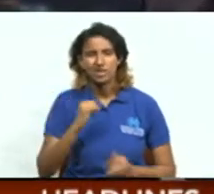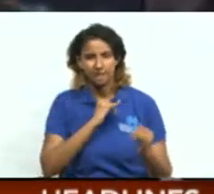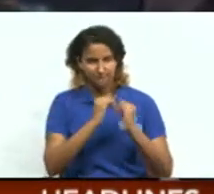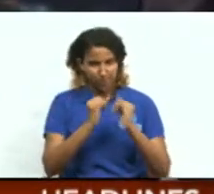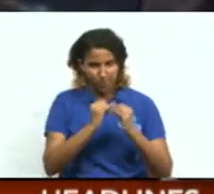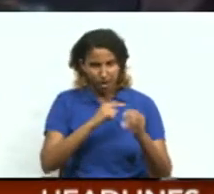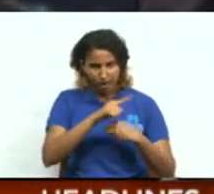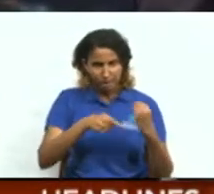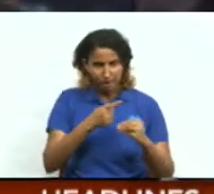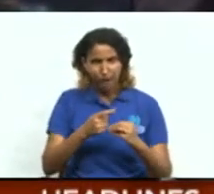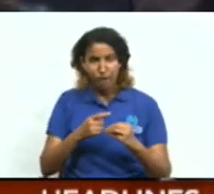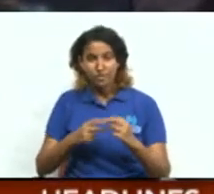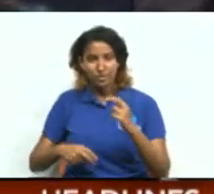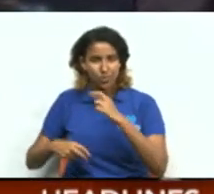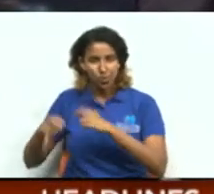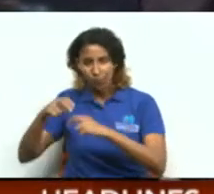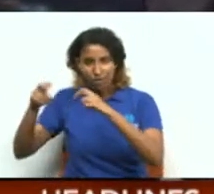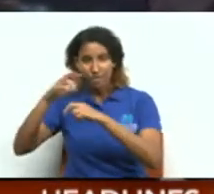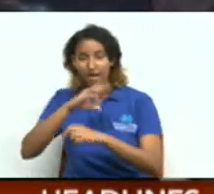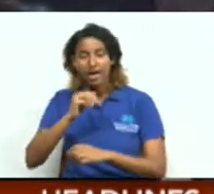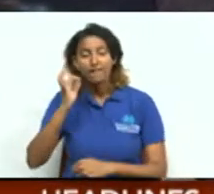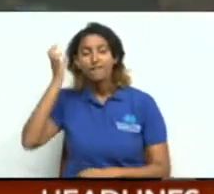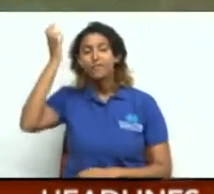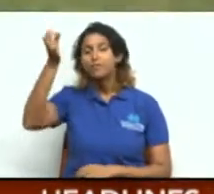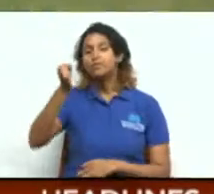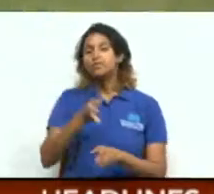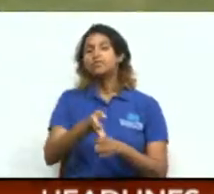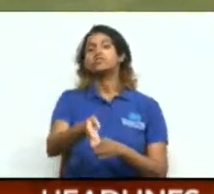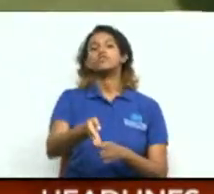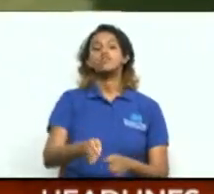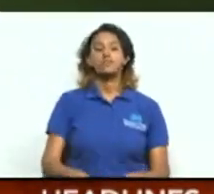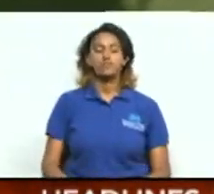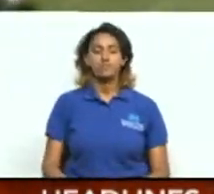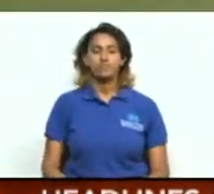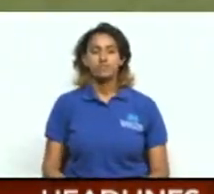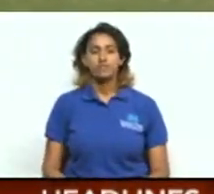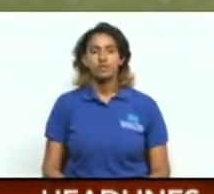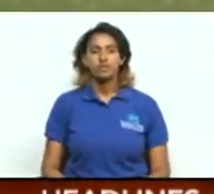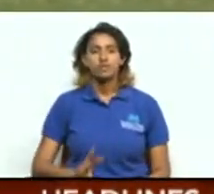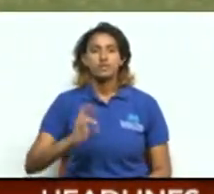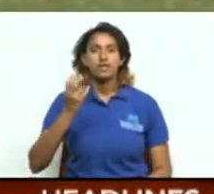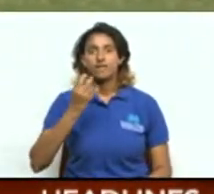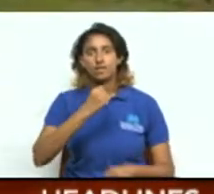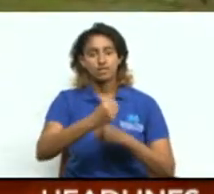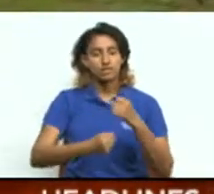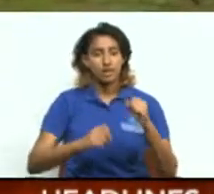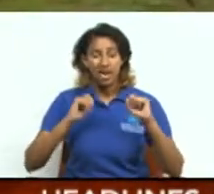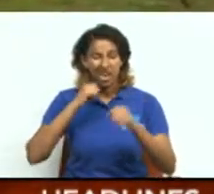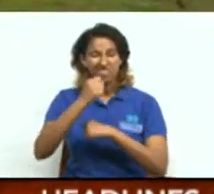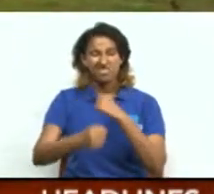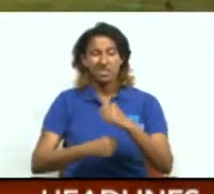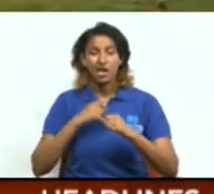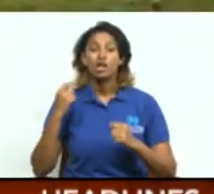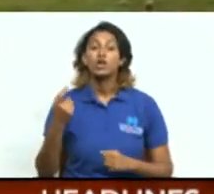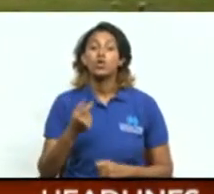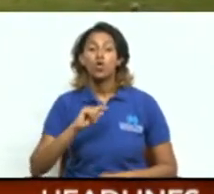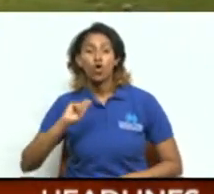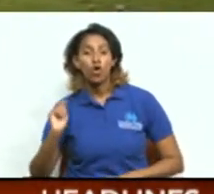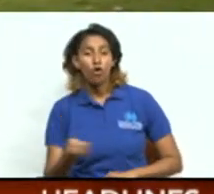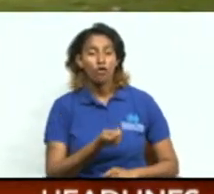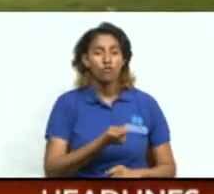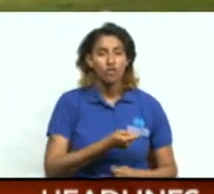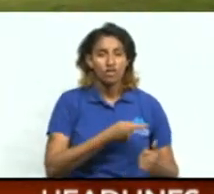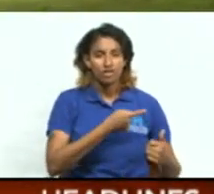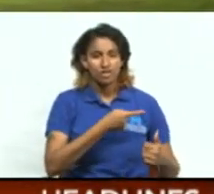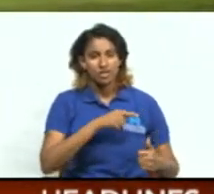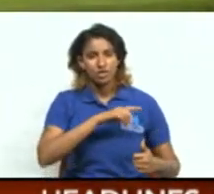the tournament and about his future in the sport. The 17th annual TNT Golf Open saw Jamaica's Zandre Roy emerge as the